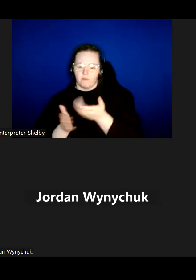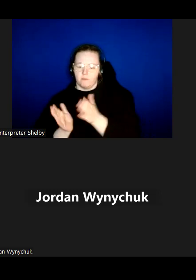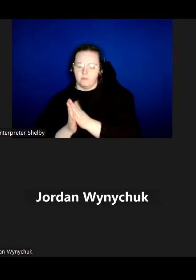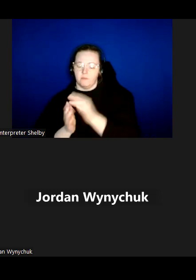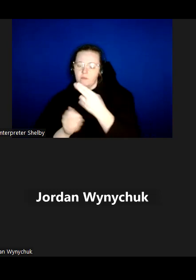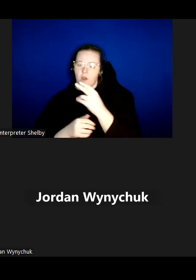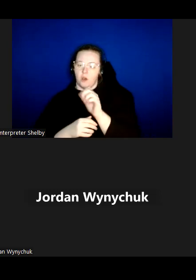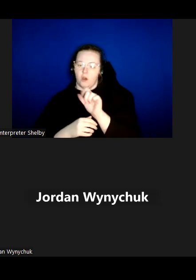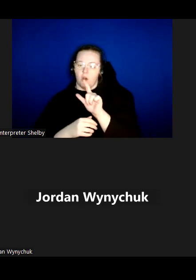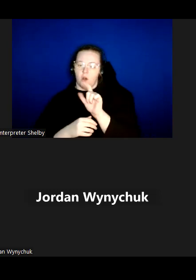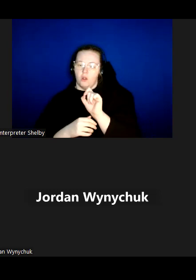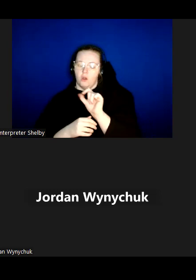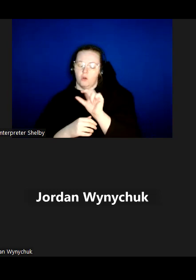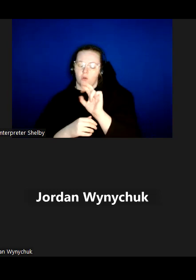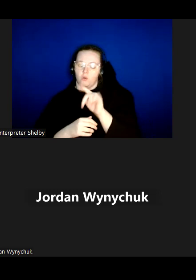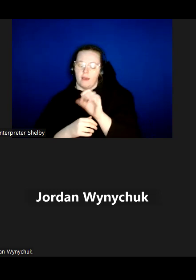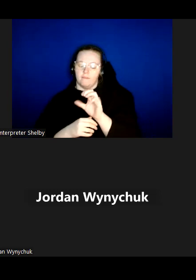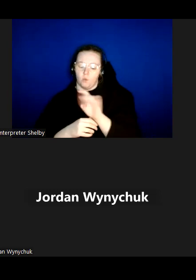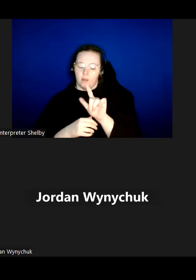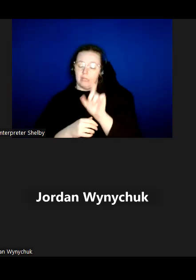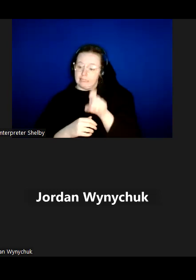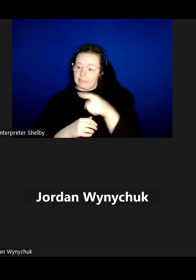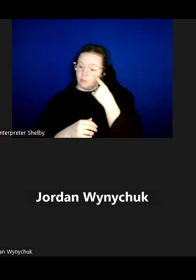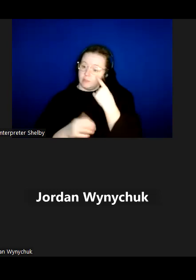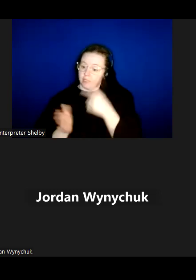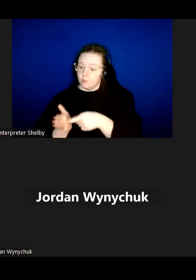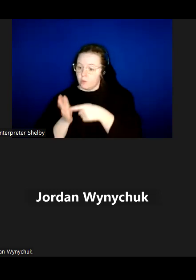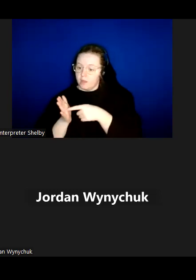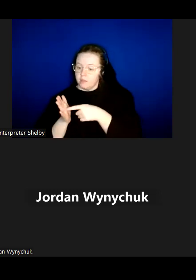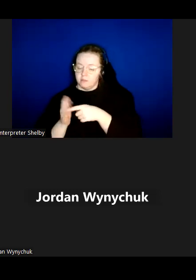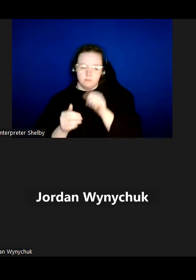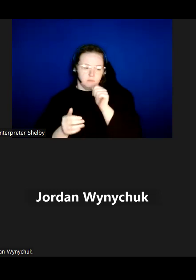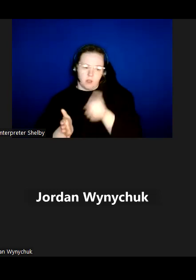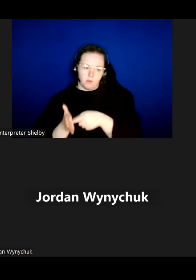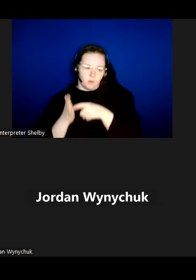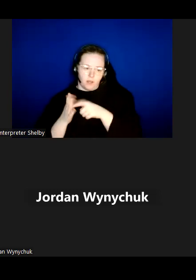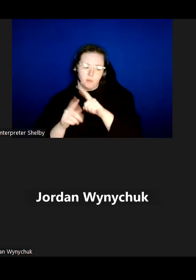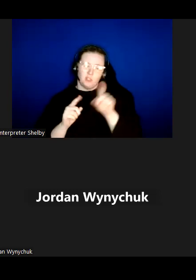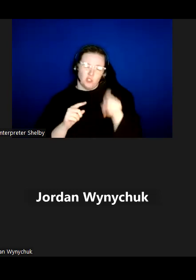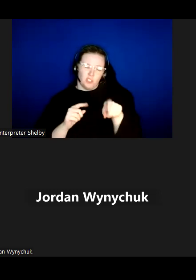a holographic will need to be witnessed? It Oh,